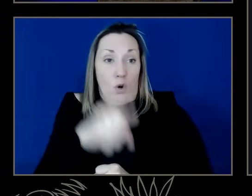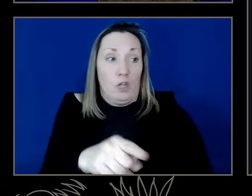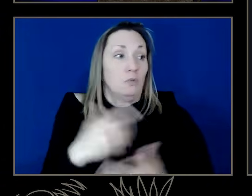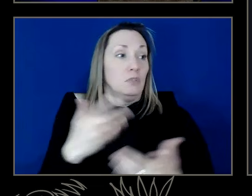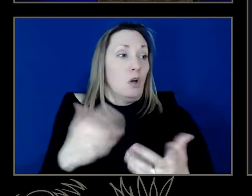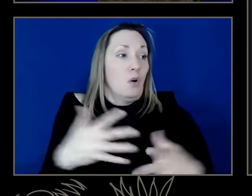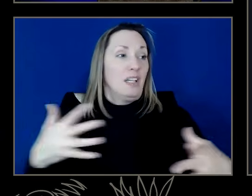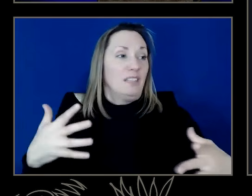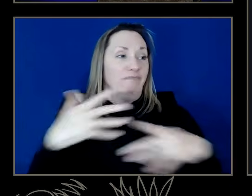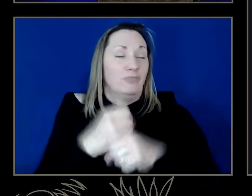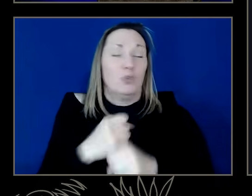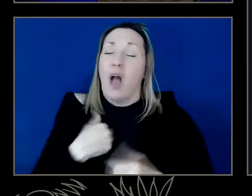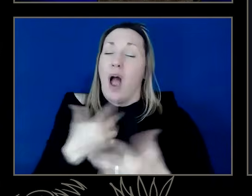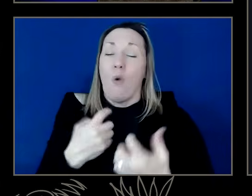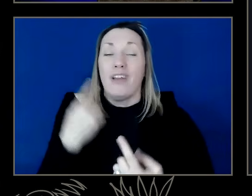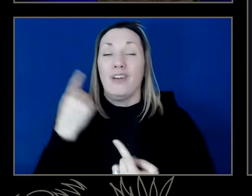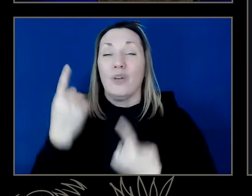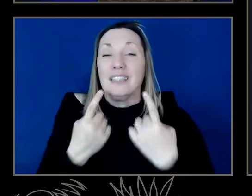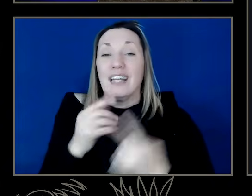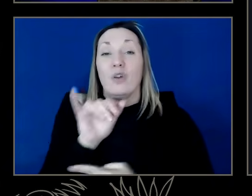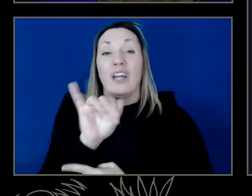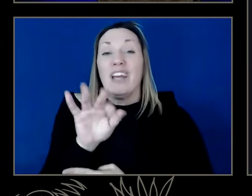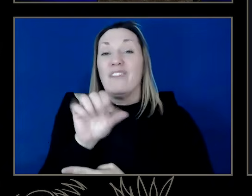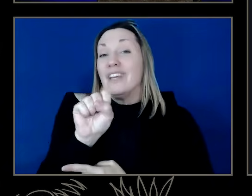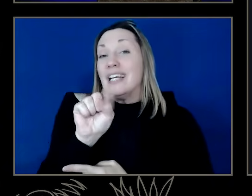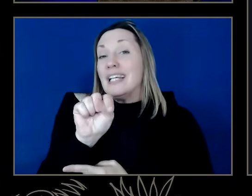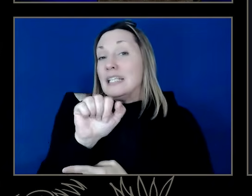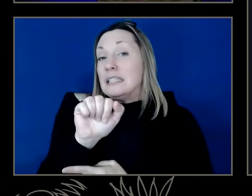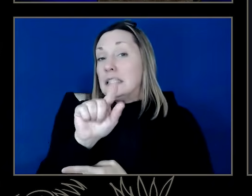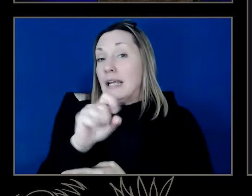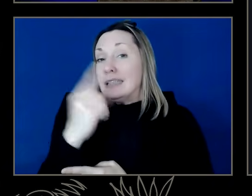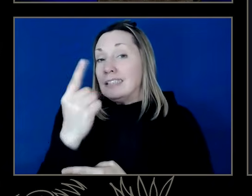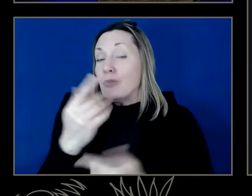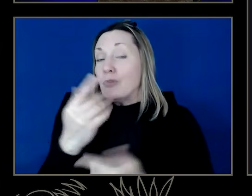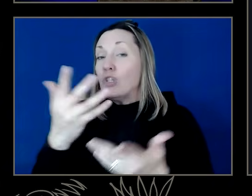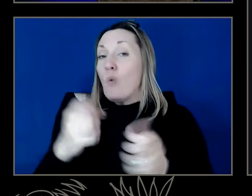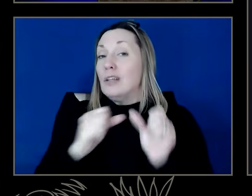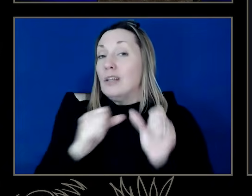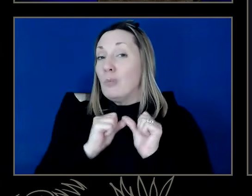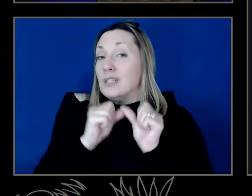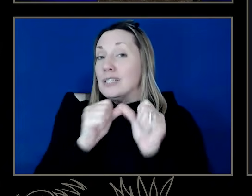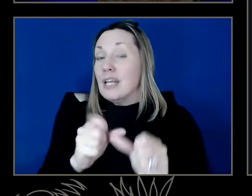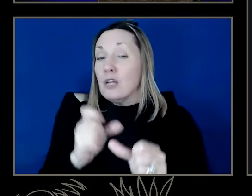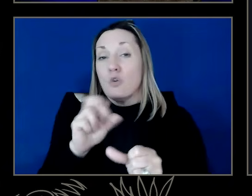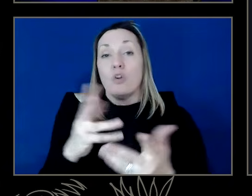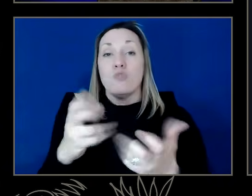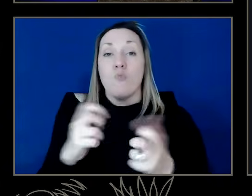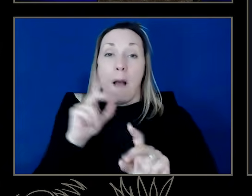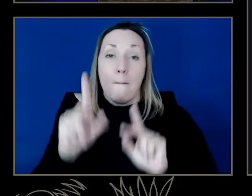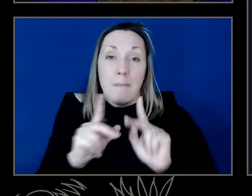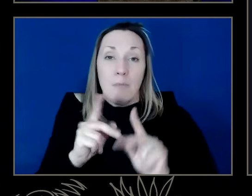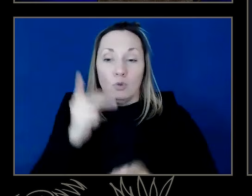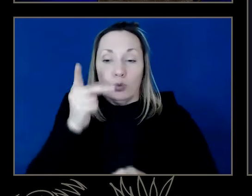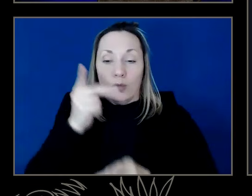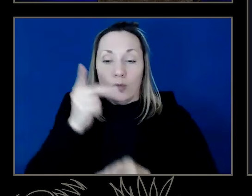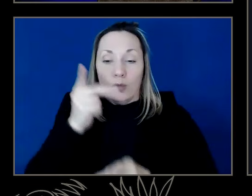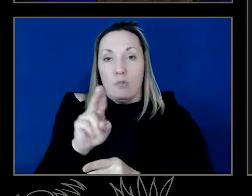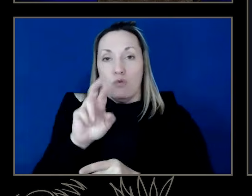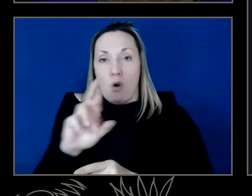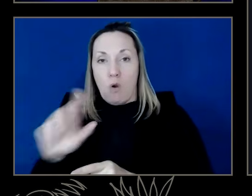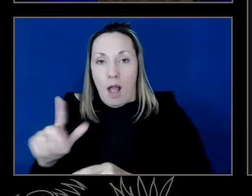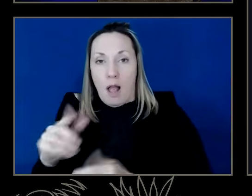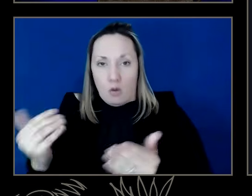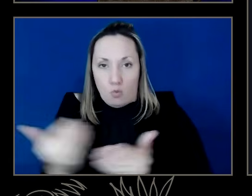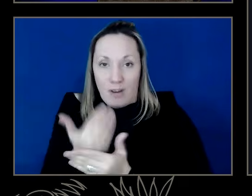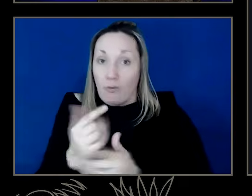in short, I want you to consider if state is something that you want to persist, or you want people to keep in the URL and then refresh the